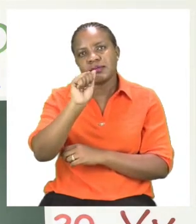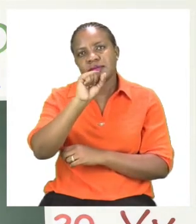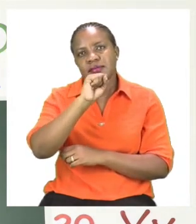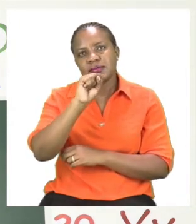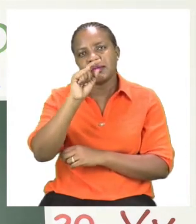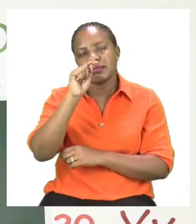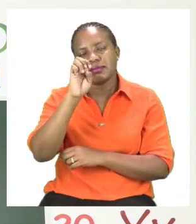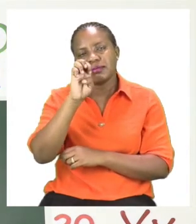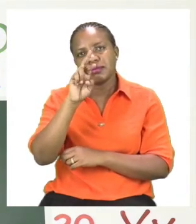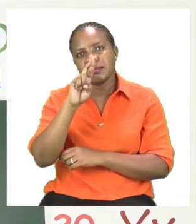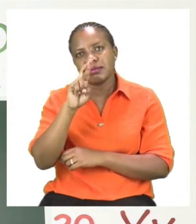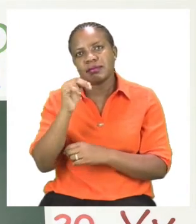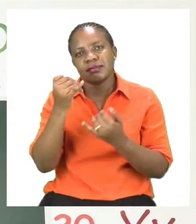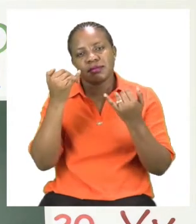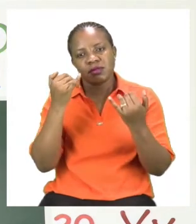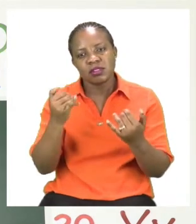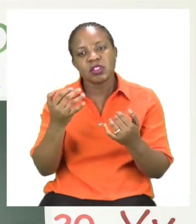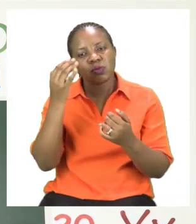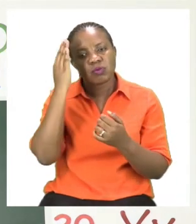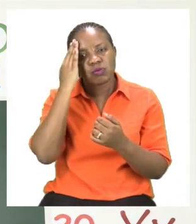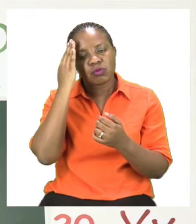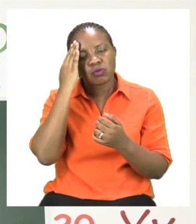continue with our E